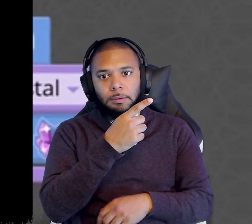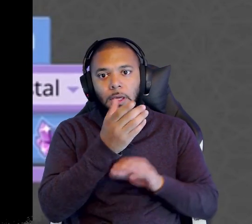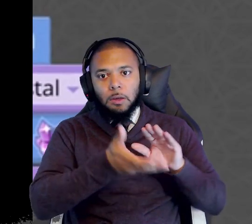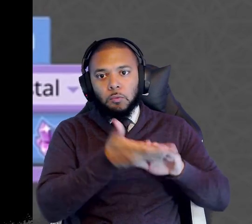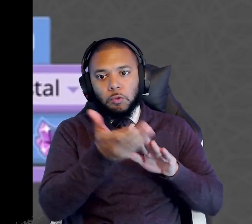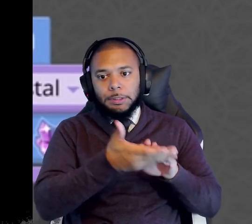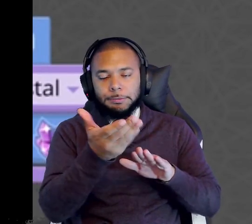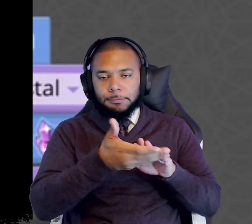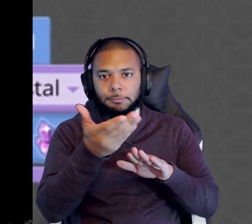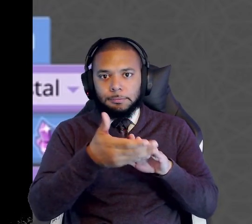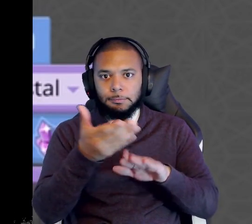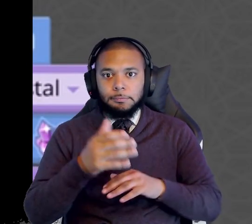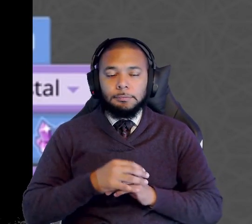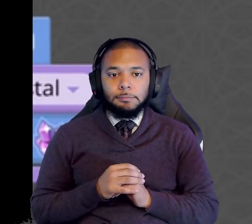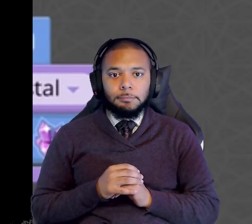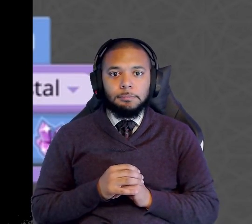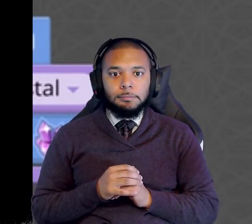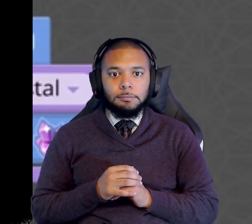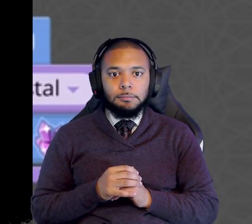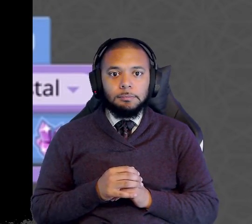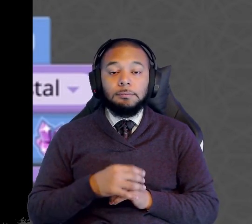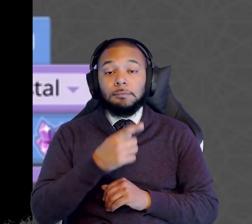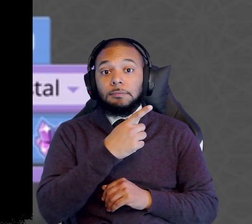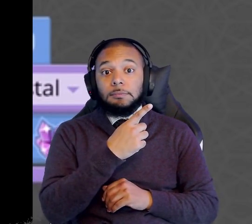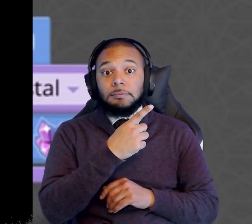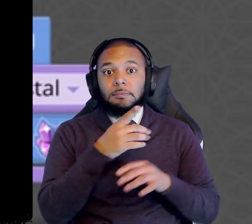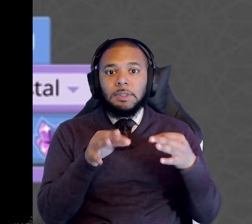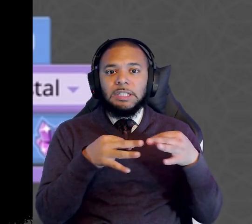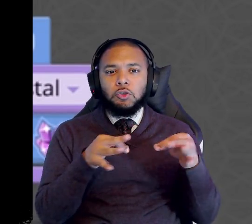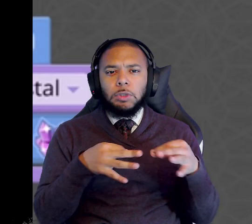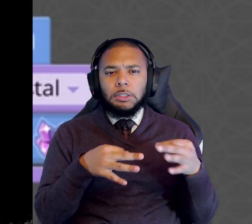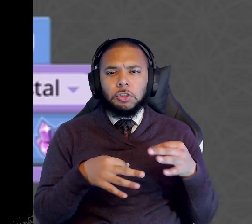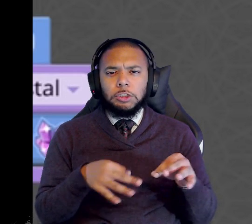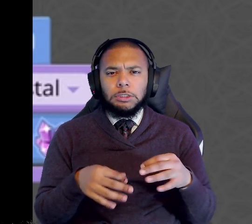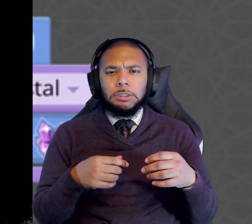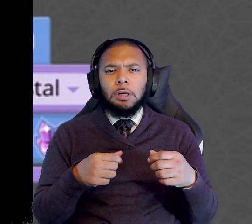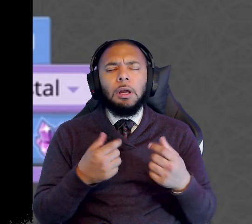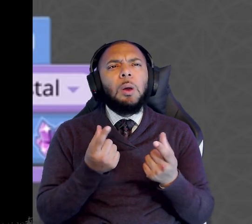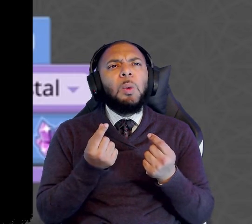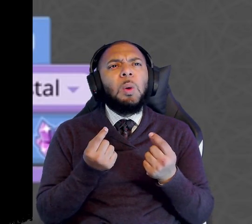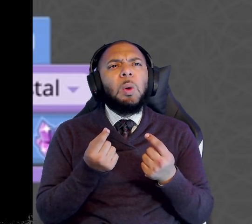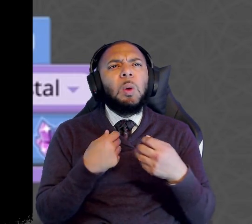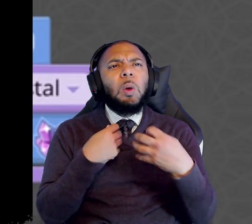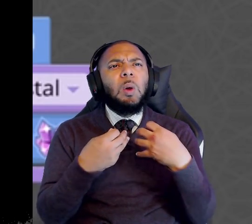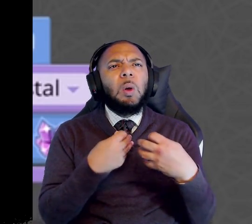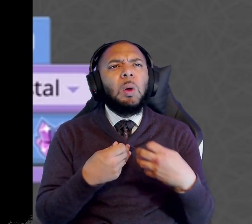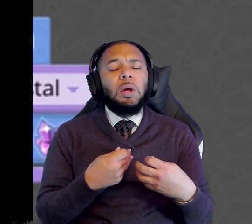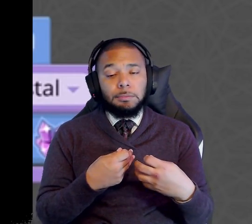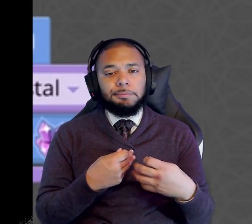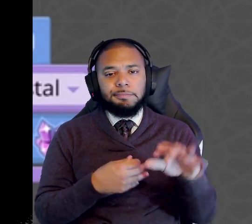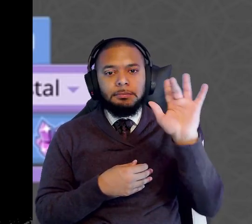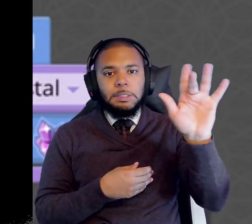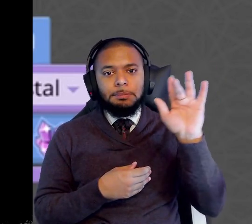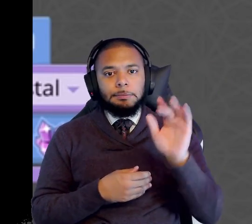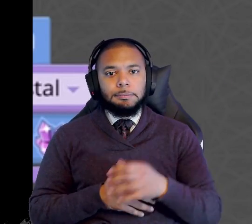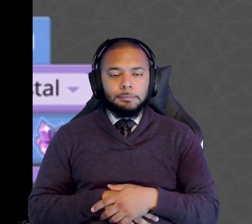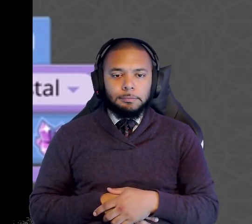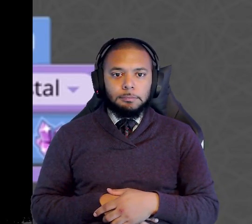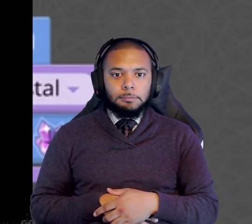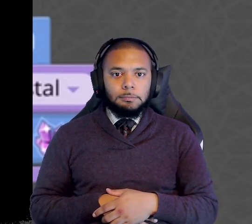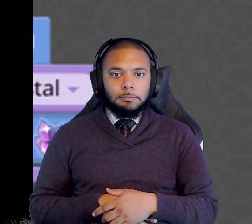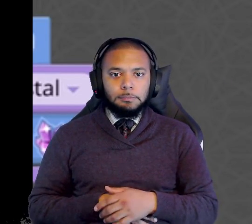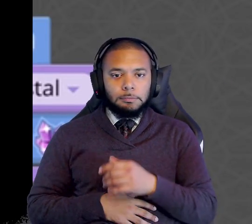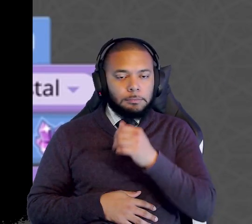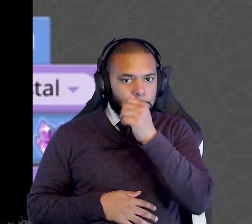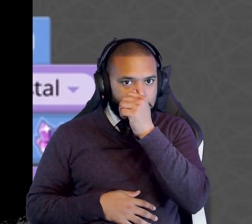run the puzzle. And finally, over here is the button to get the instructions of what we're going to do or what we